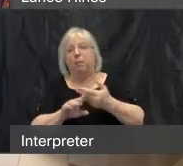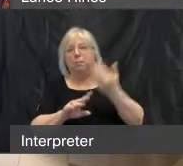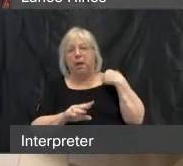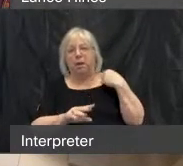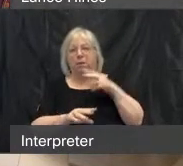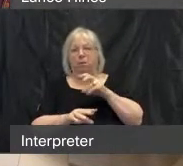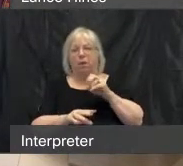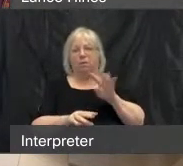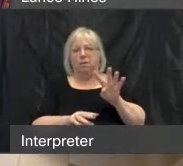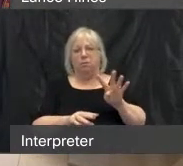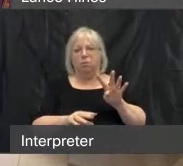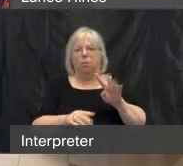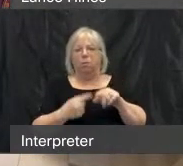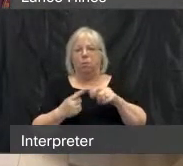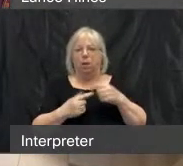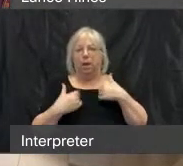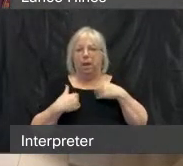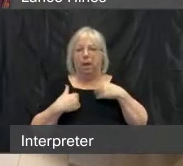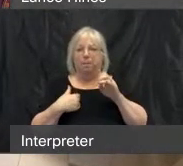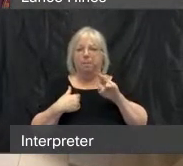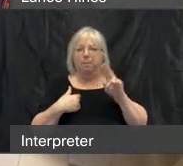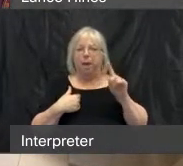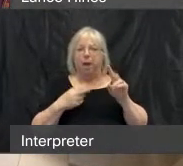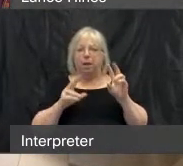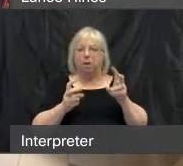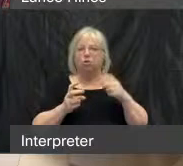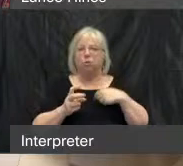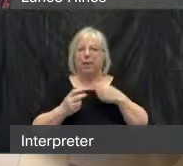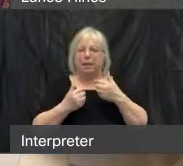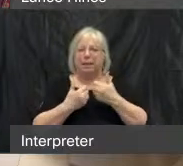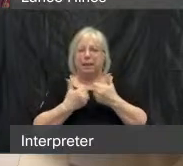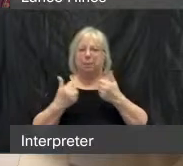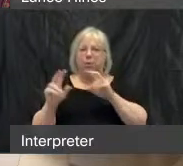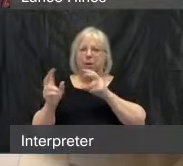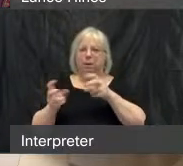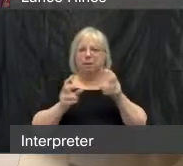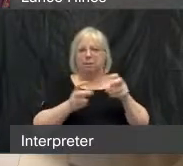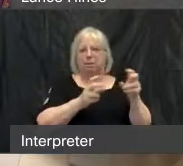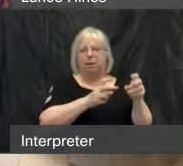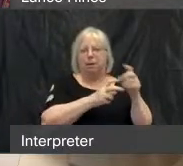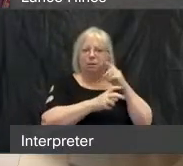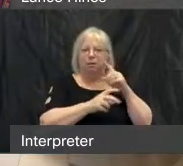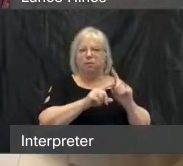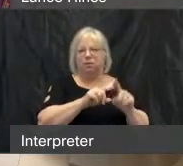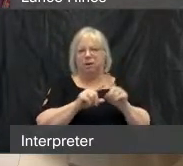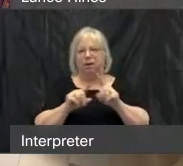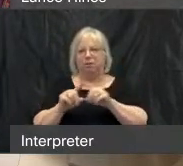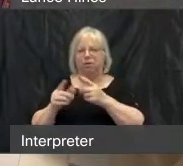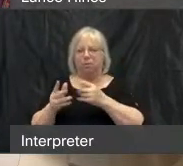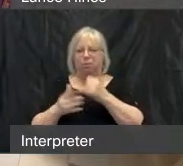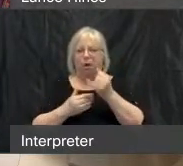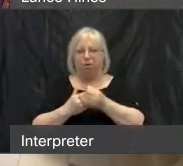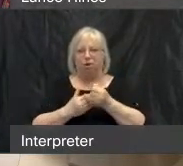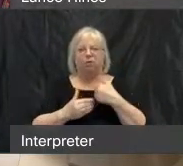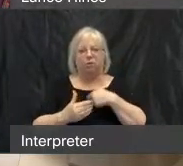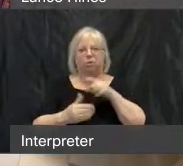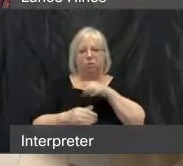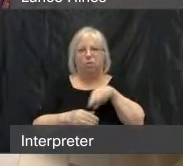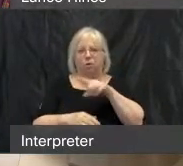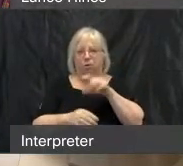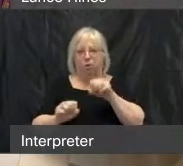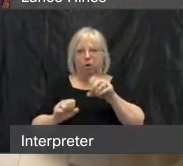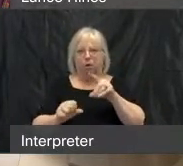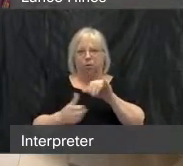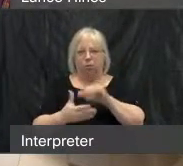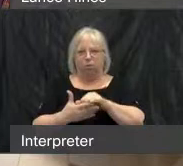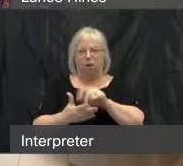had a bond issue, you had separate titles for different things, and you can do that as well. But those are things